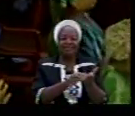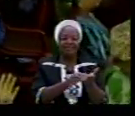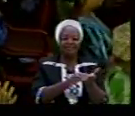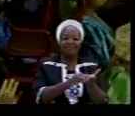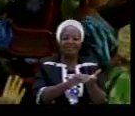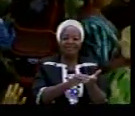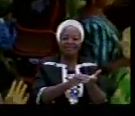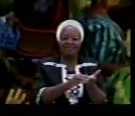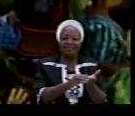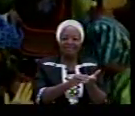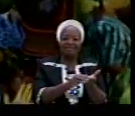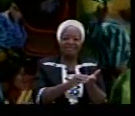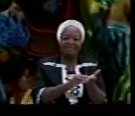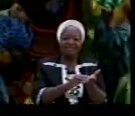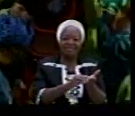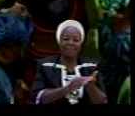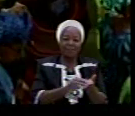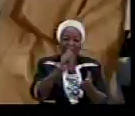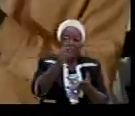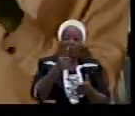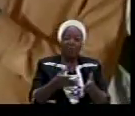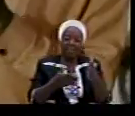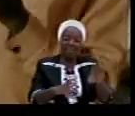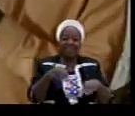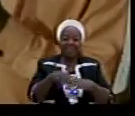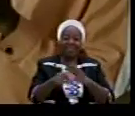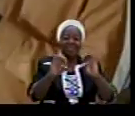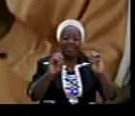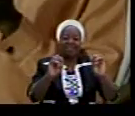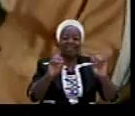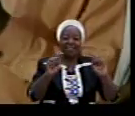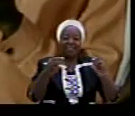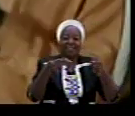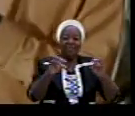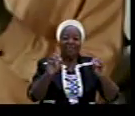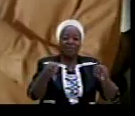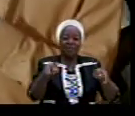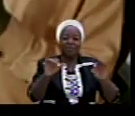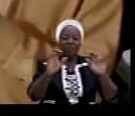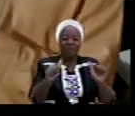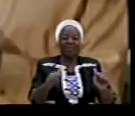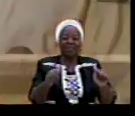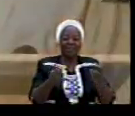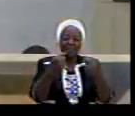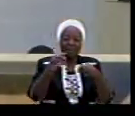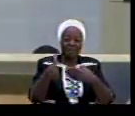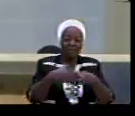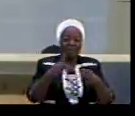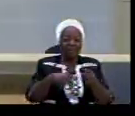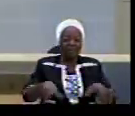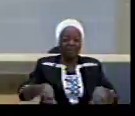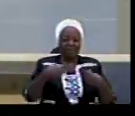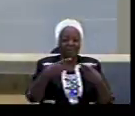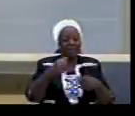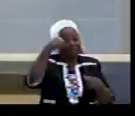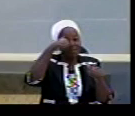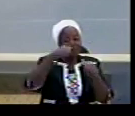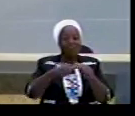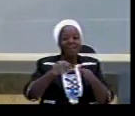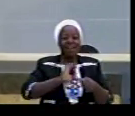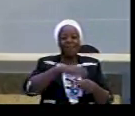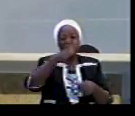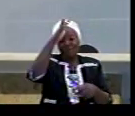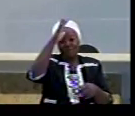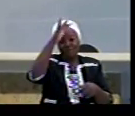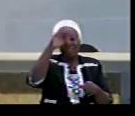One dead in Ethiopia came back to life. Remember, our daddy was preaching in